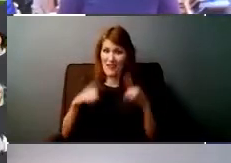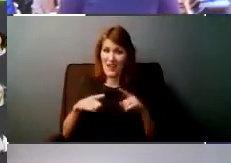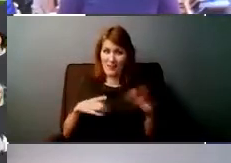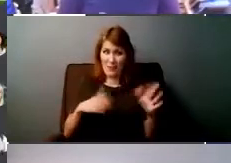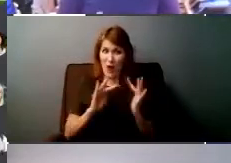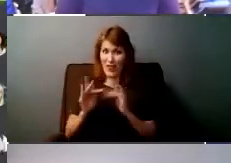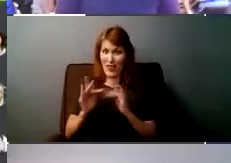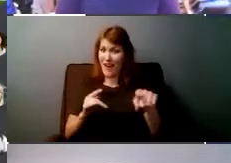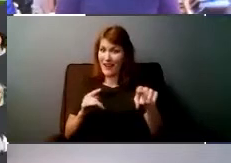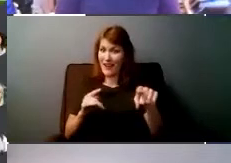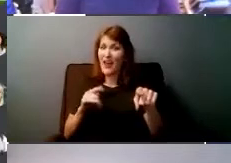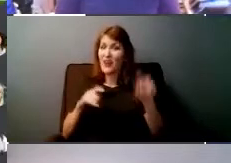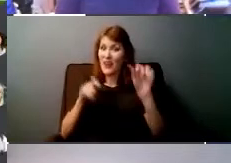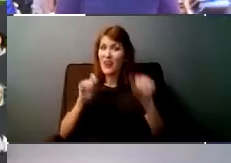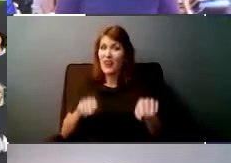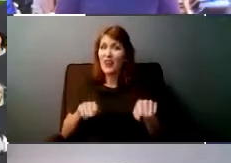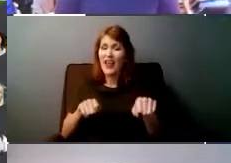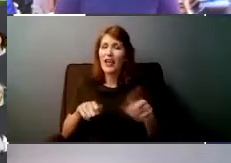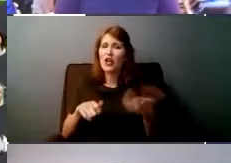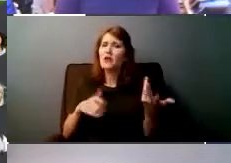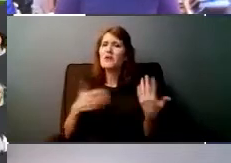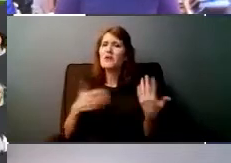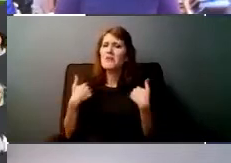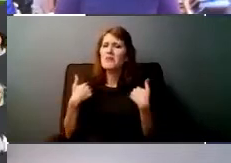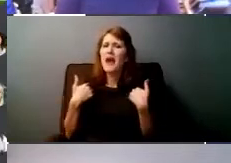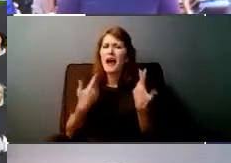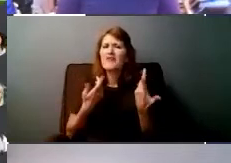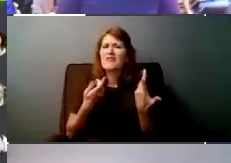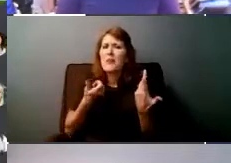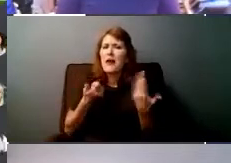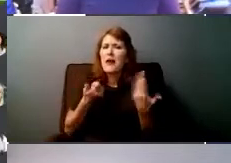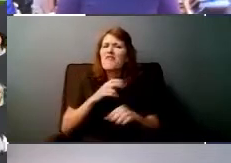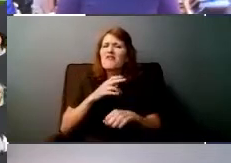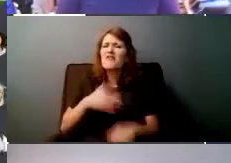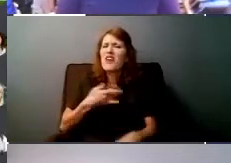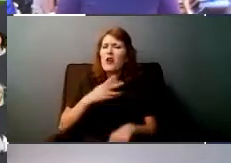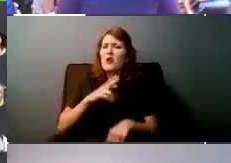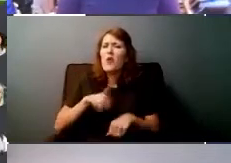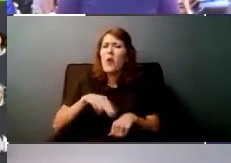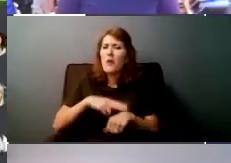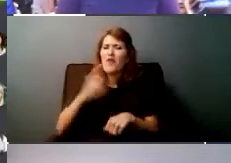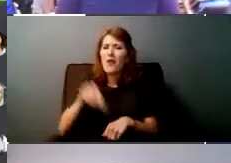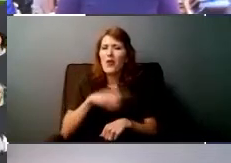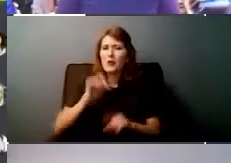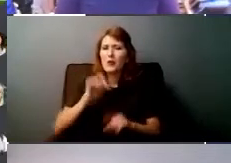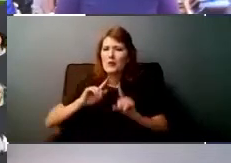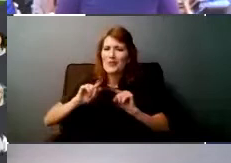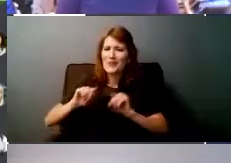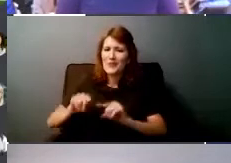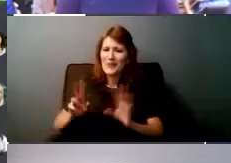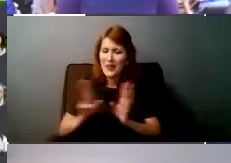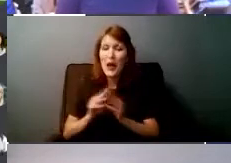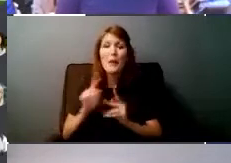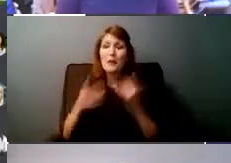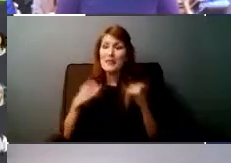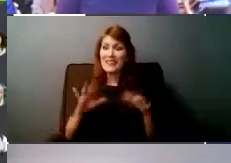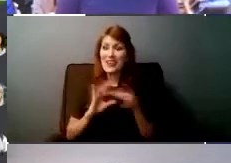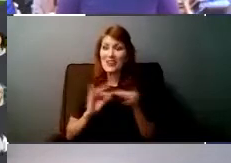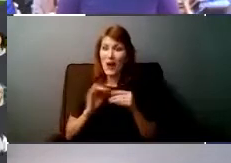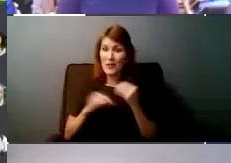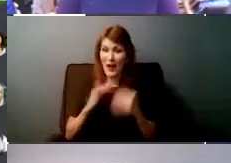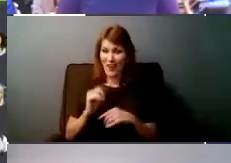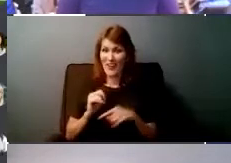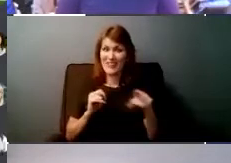to extend a sense of normalcy to their attendees. And people are still talking about it. This is still an ongoing